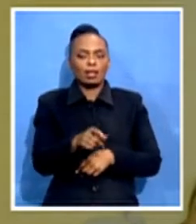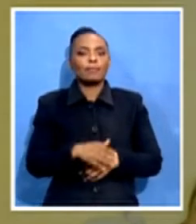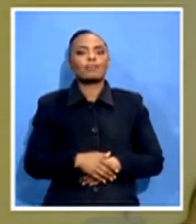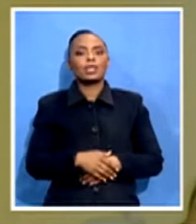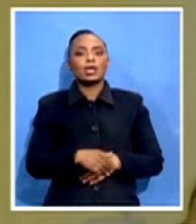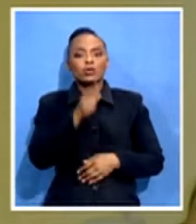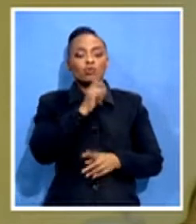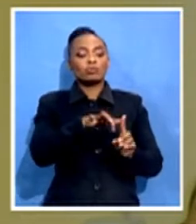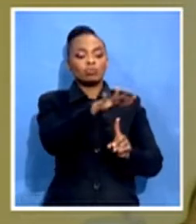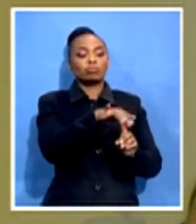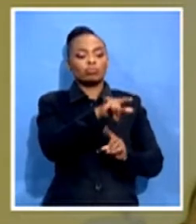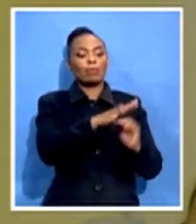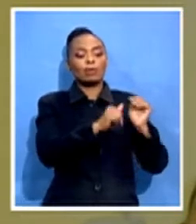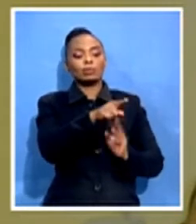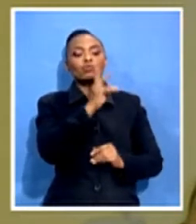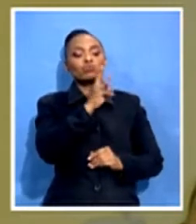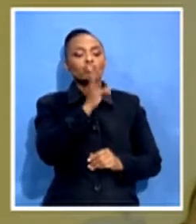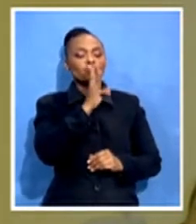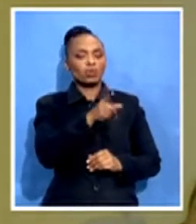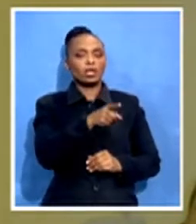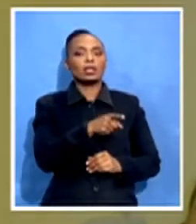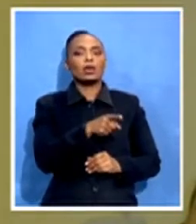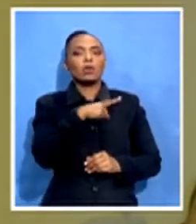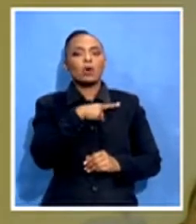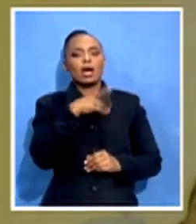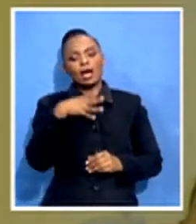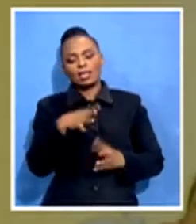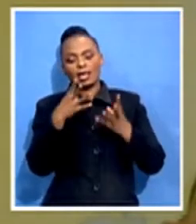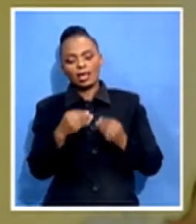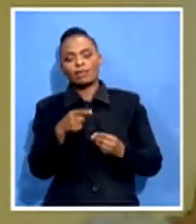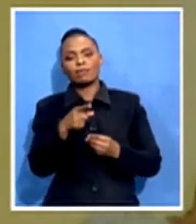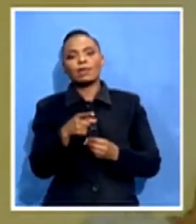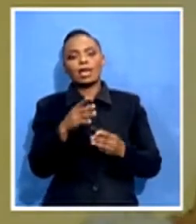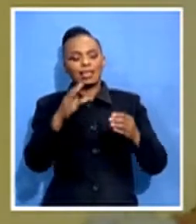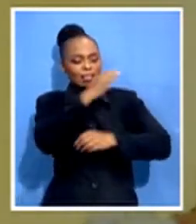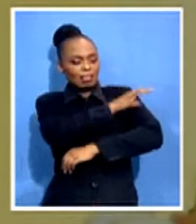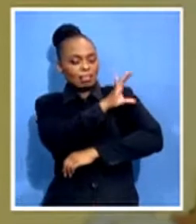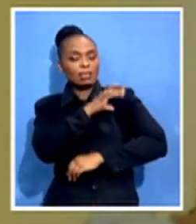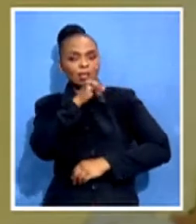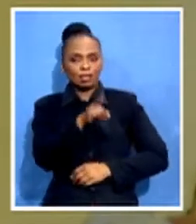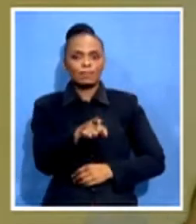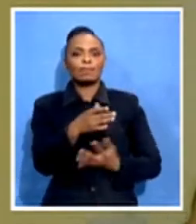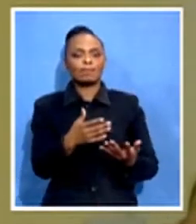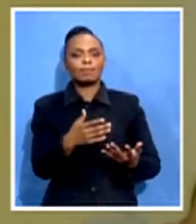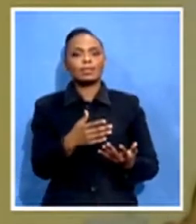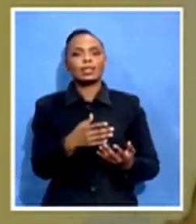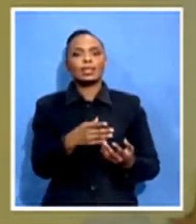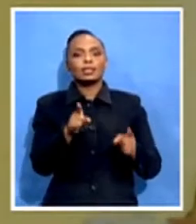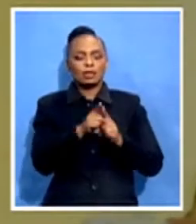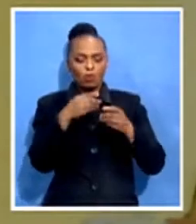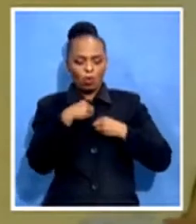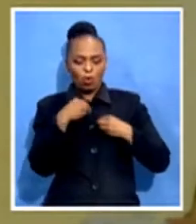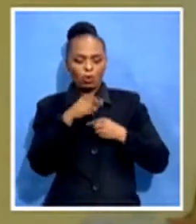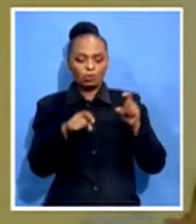health clinics on site, where they treat their own workers when they are unwell. All those